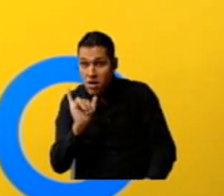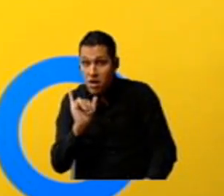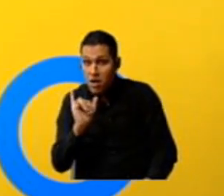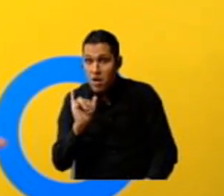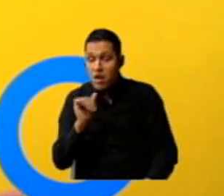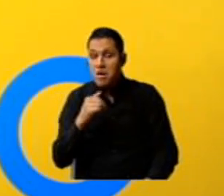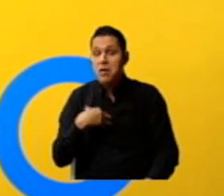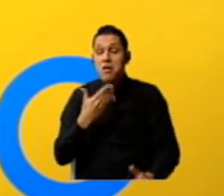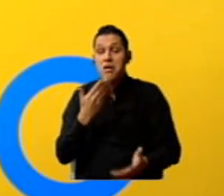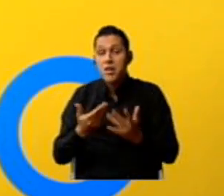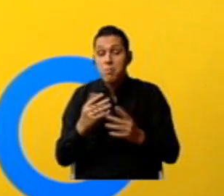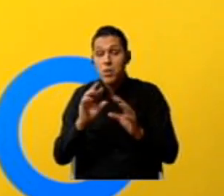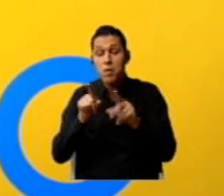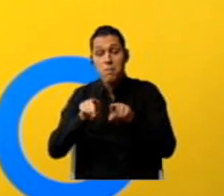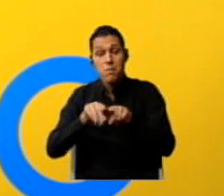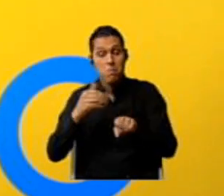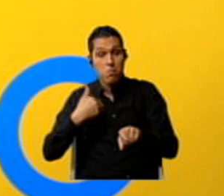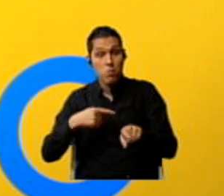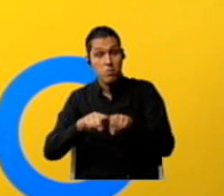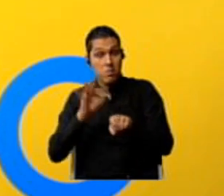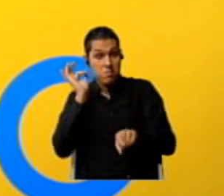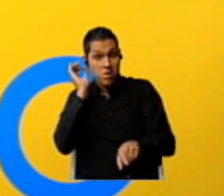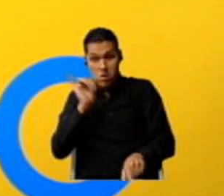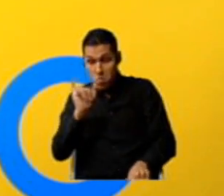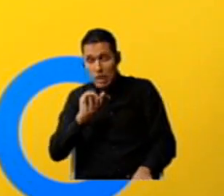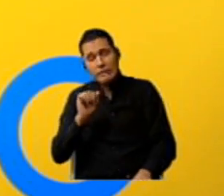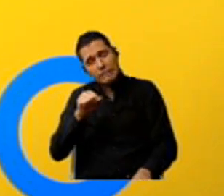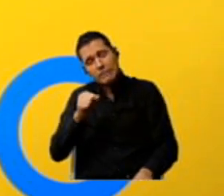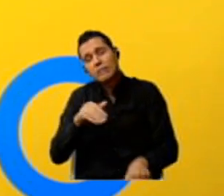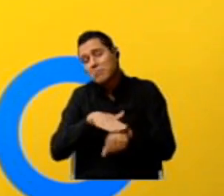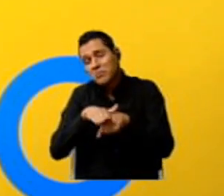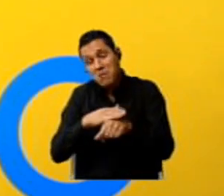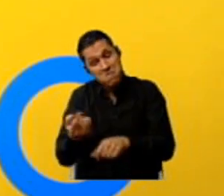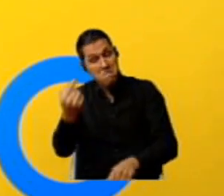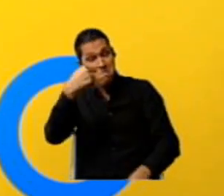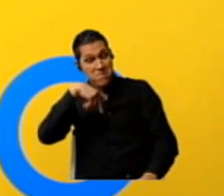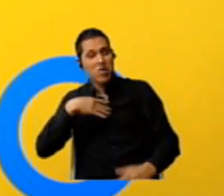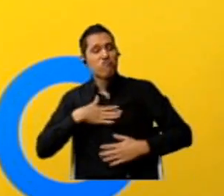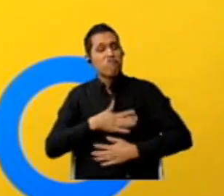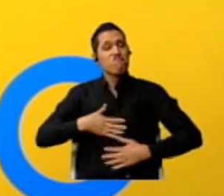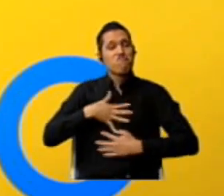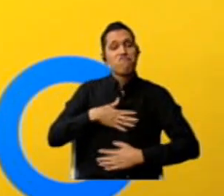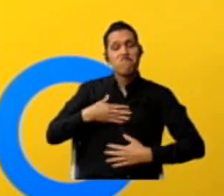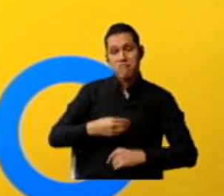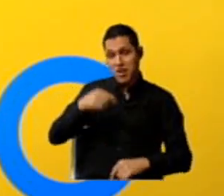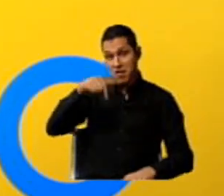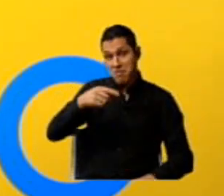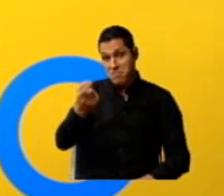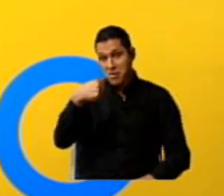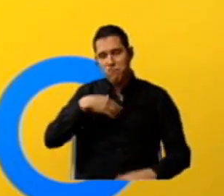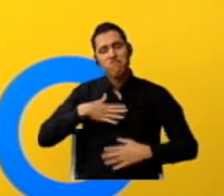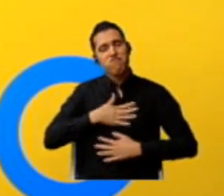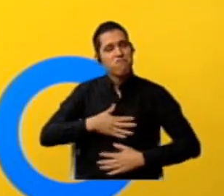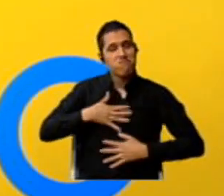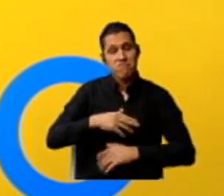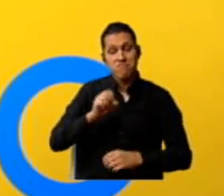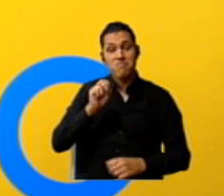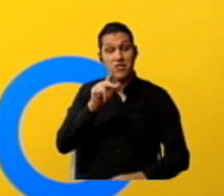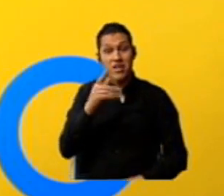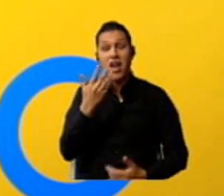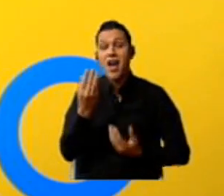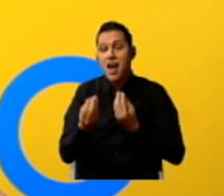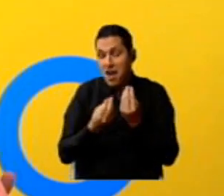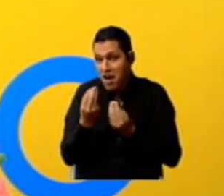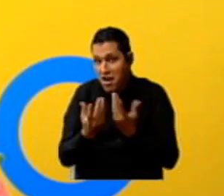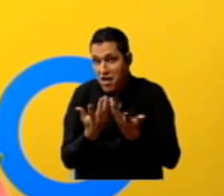and also your brothers and sisters? Yes, please come here and join us. Come here and join us. Now, maybe